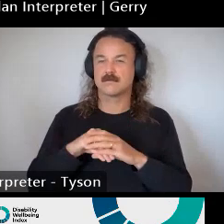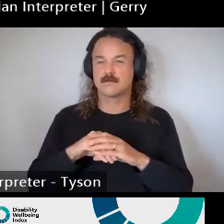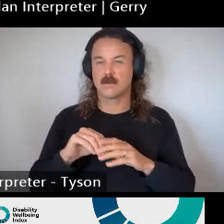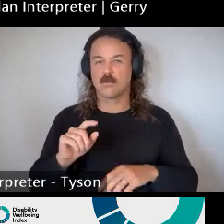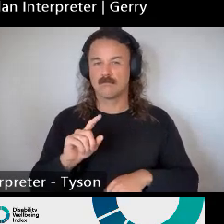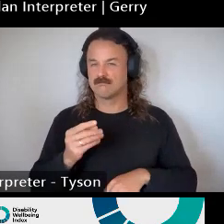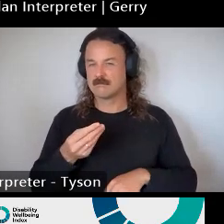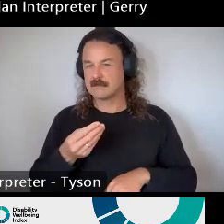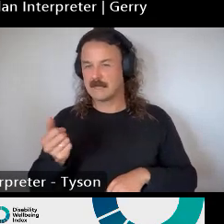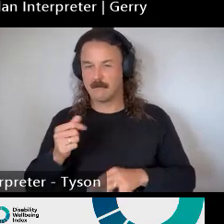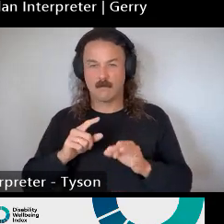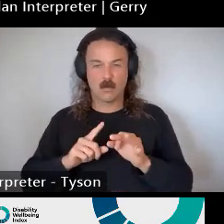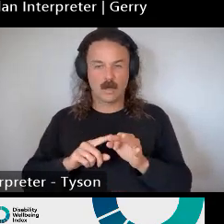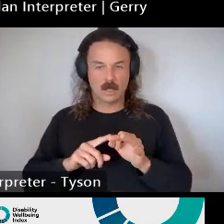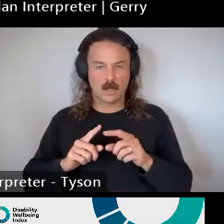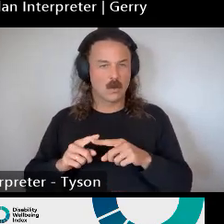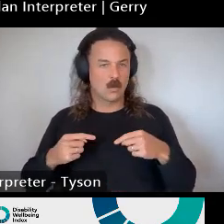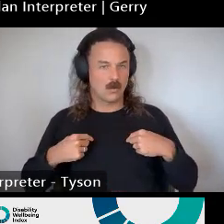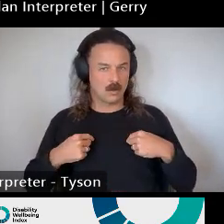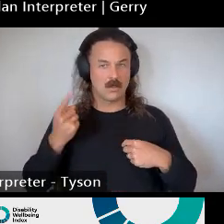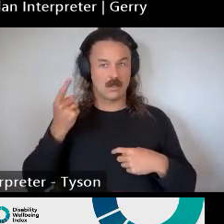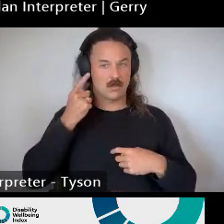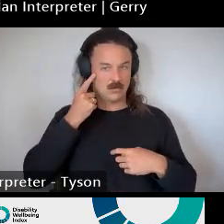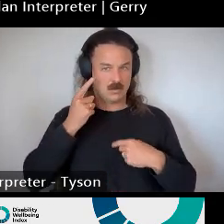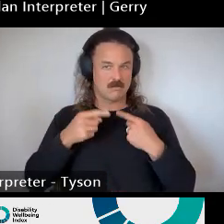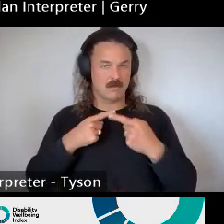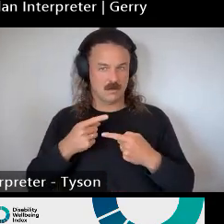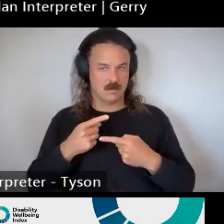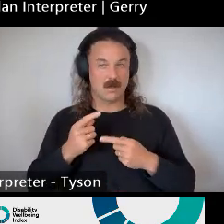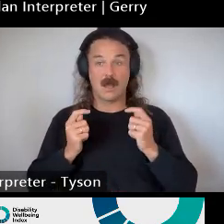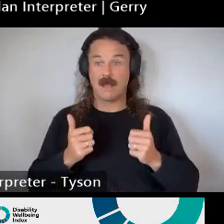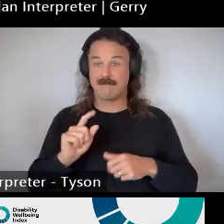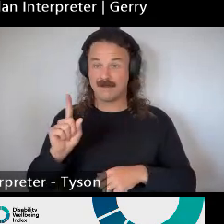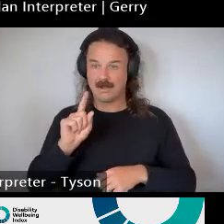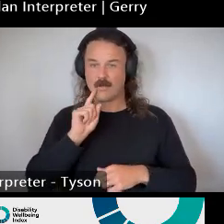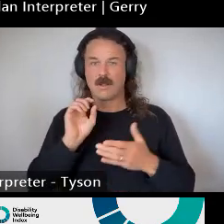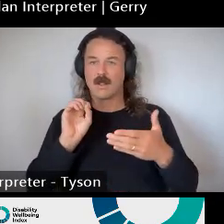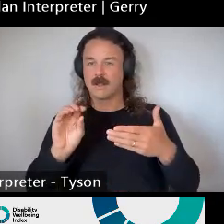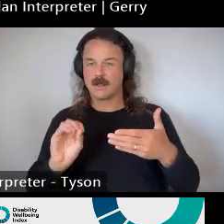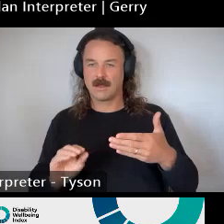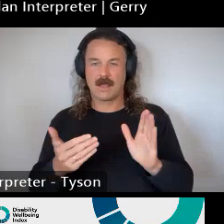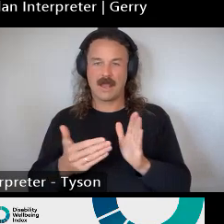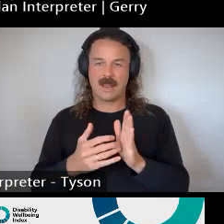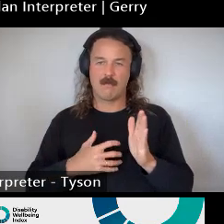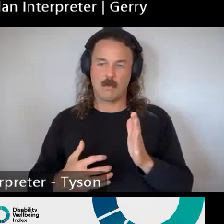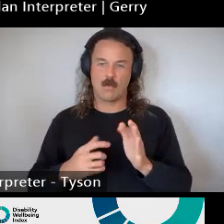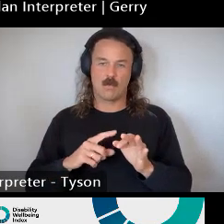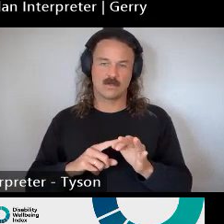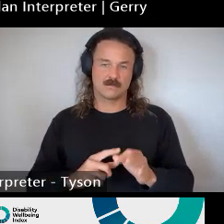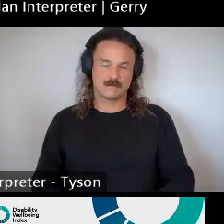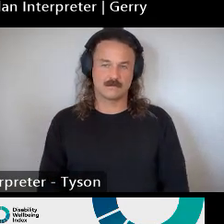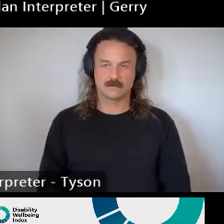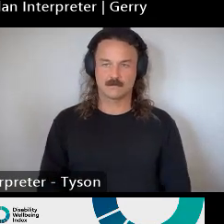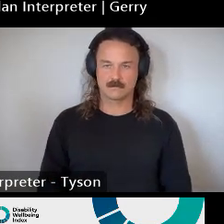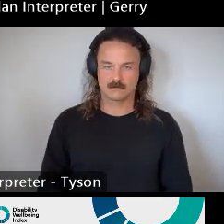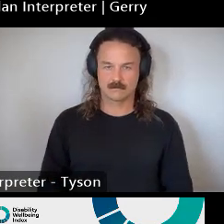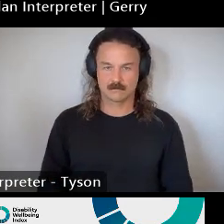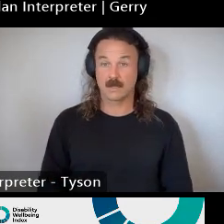of, but I think after today's session, we are going to add more questions. the ones that are asked during the